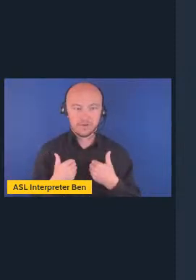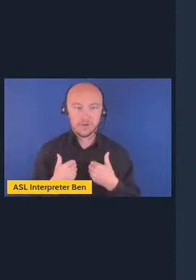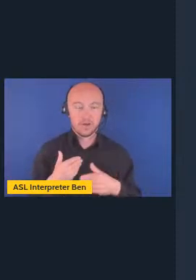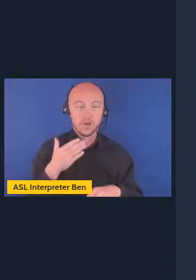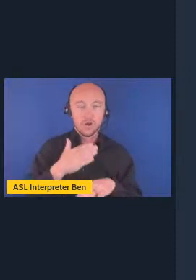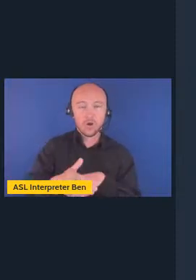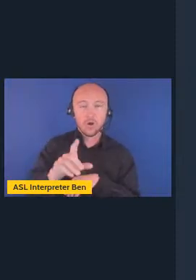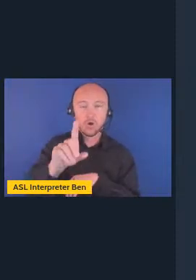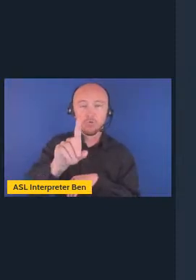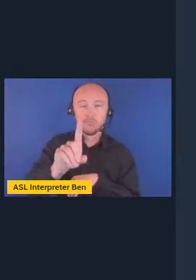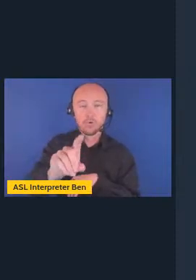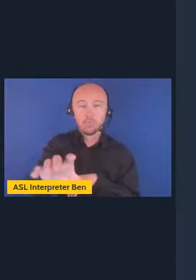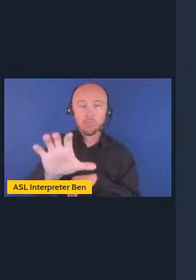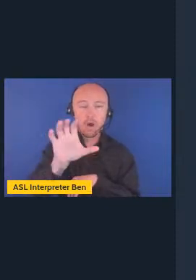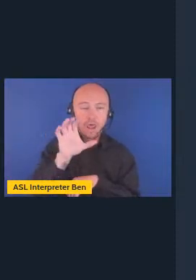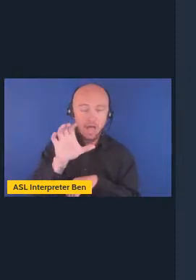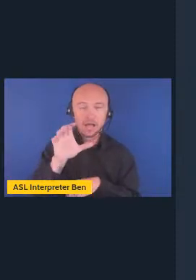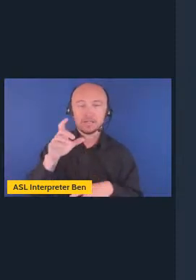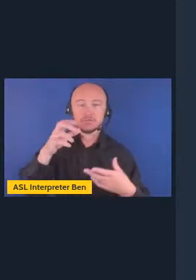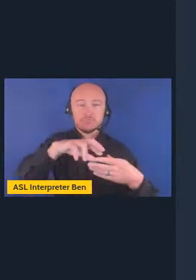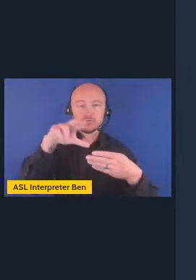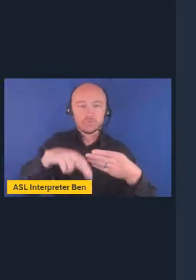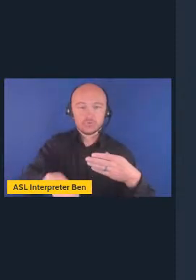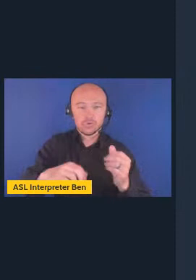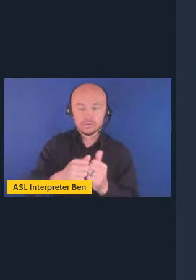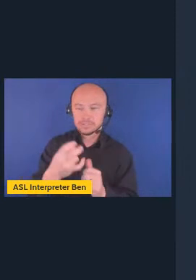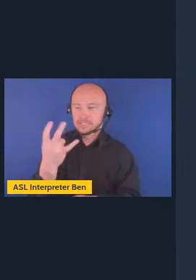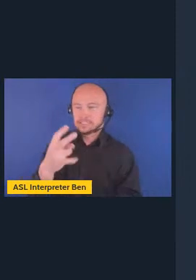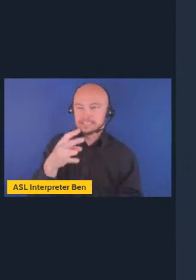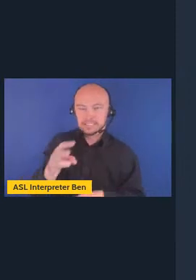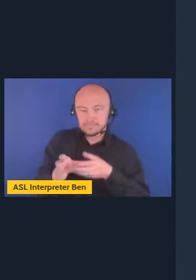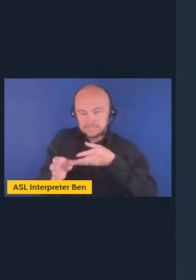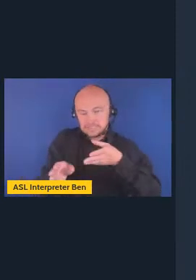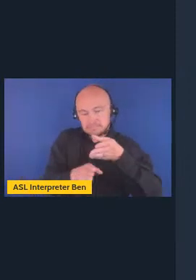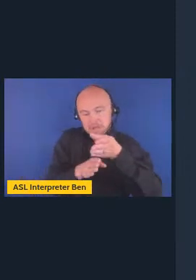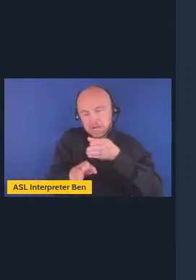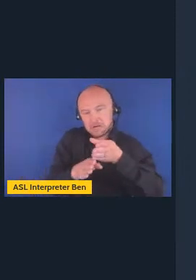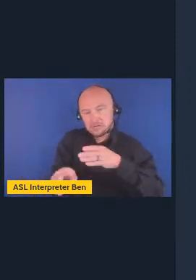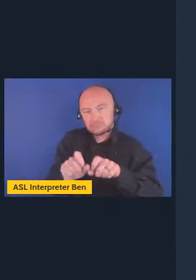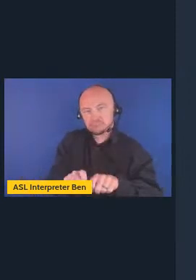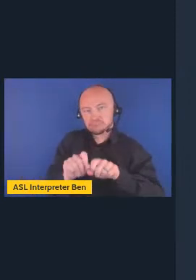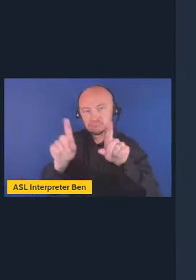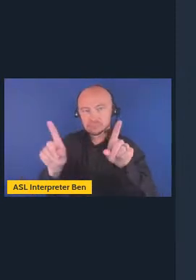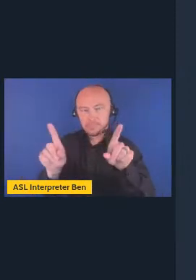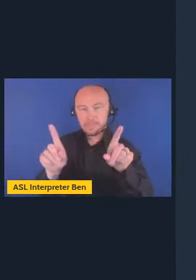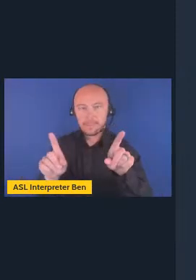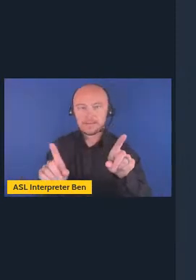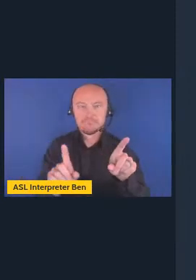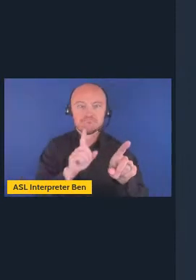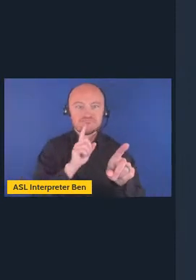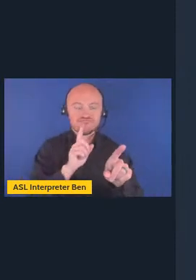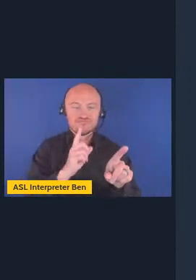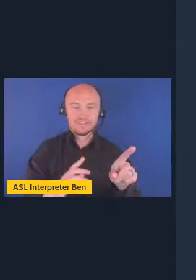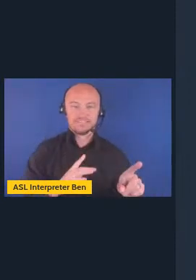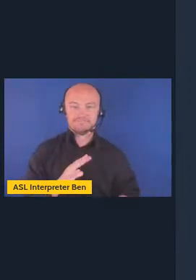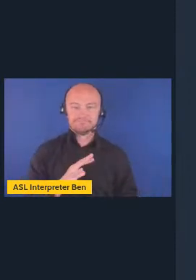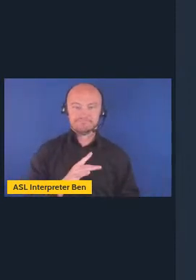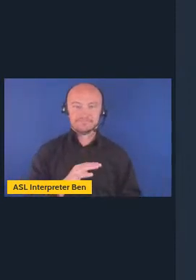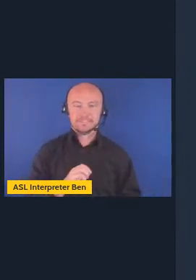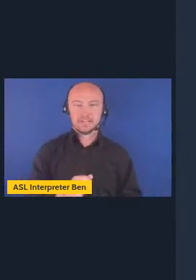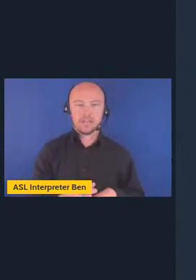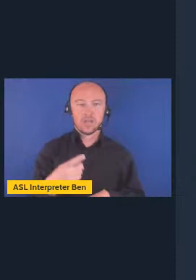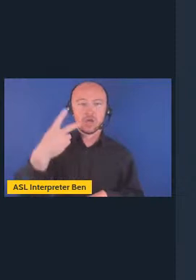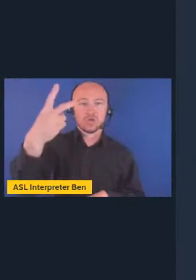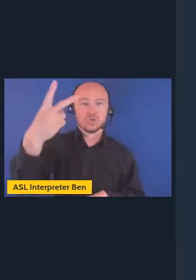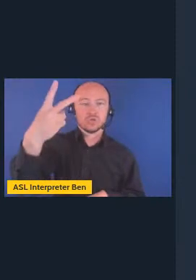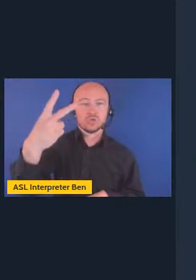100 thumbs ups resolved and 17 new minor versions released. But what I'm most excited about is that almost 2/3 of